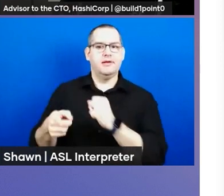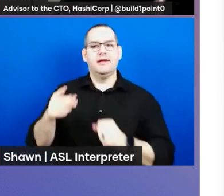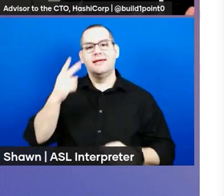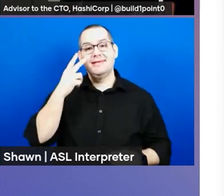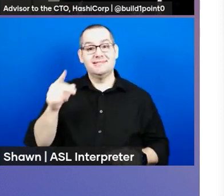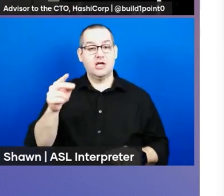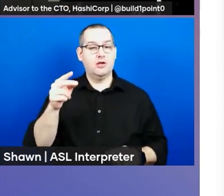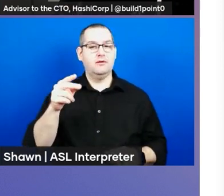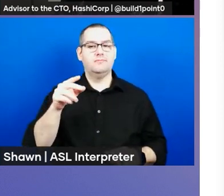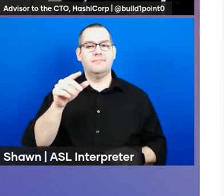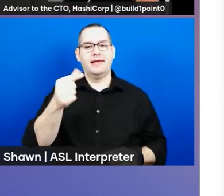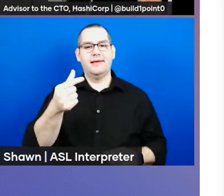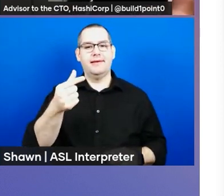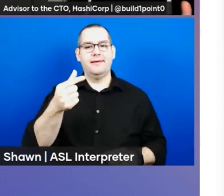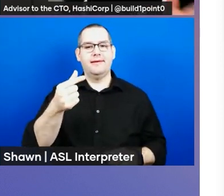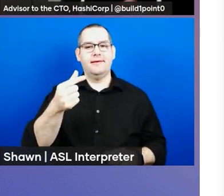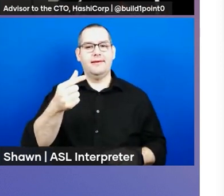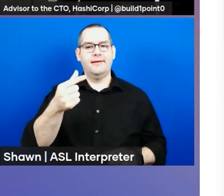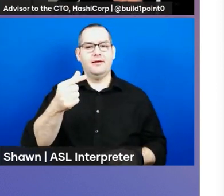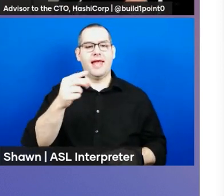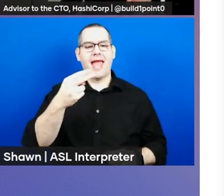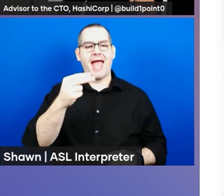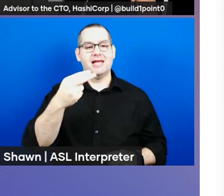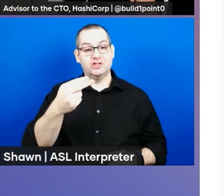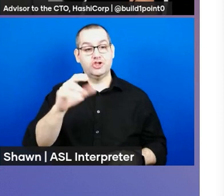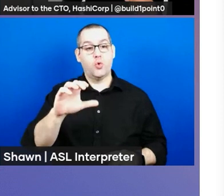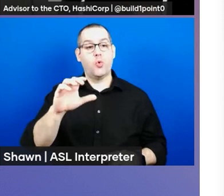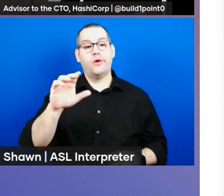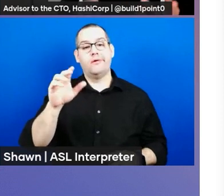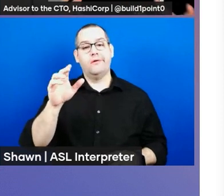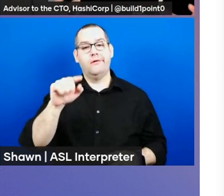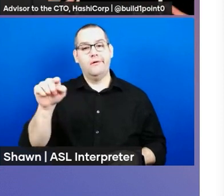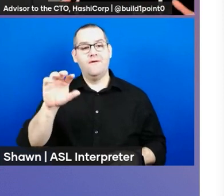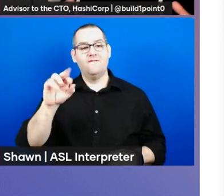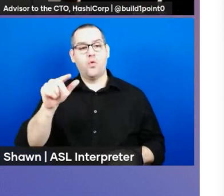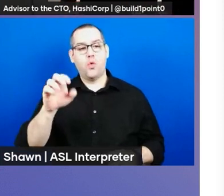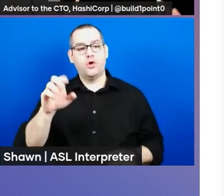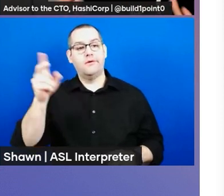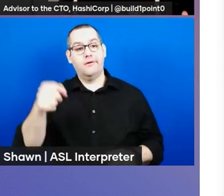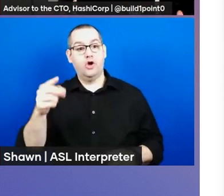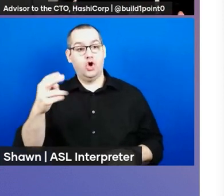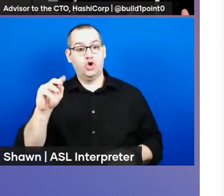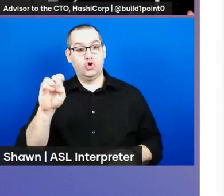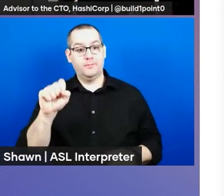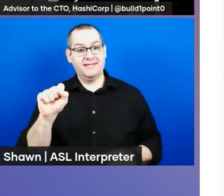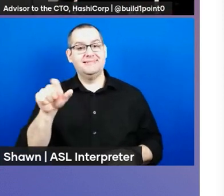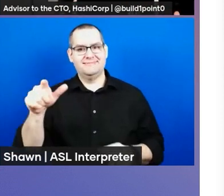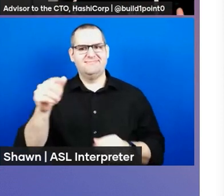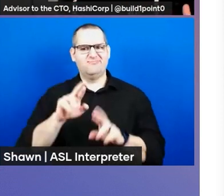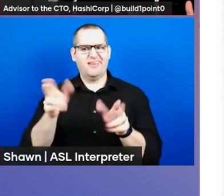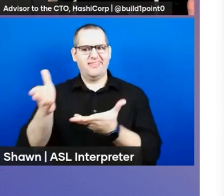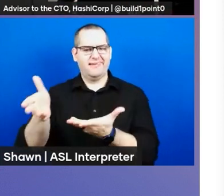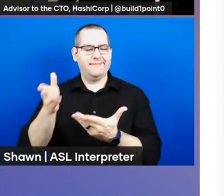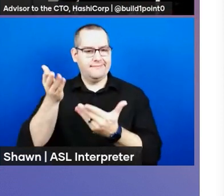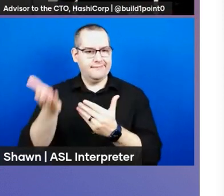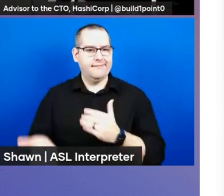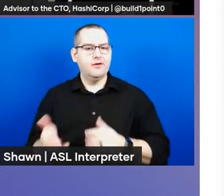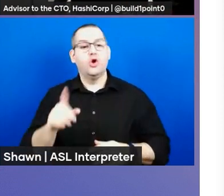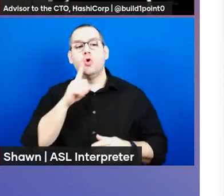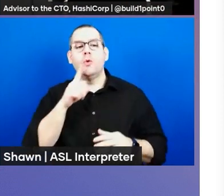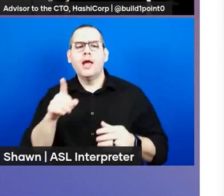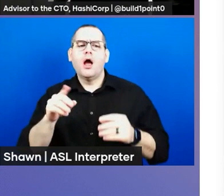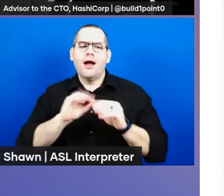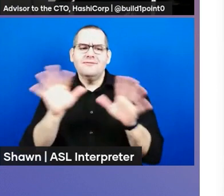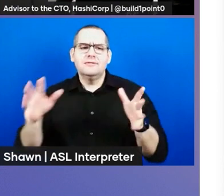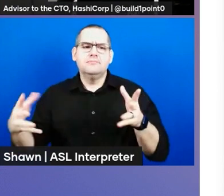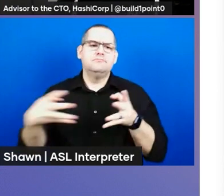HashiCorp-4/Hermes, which you can check out as well. The blog post should link to it as well. So currently, the project is really tied to HashiCorp and the